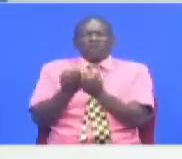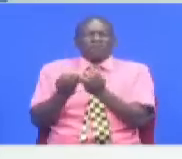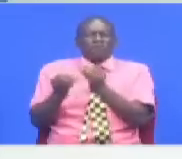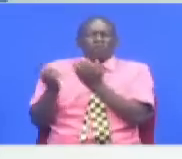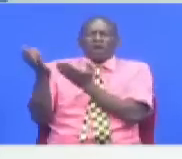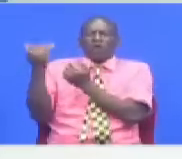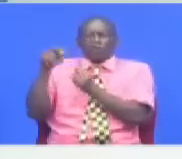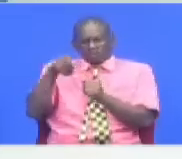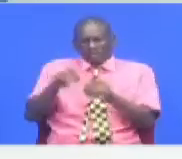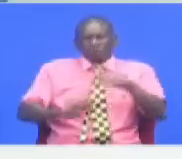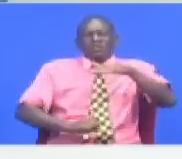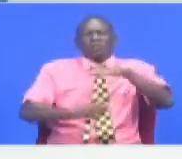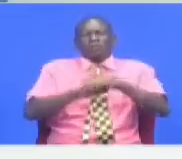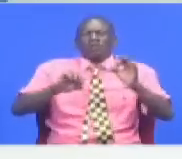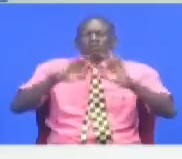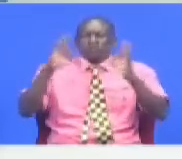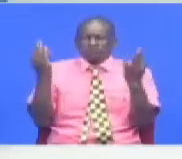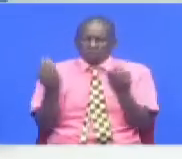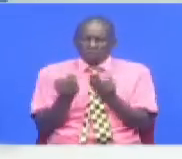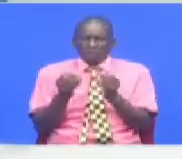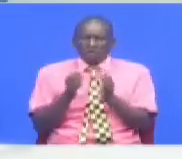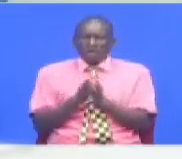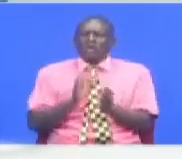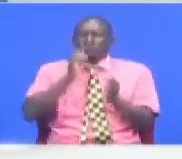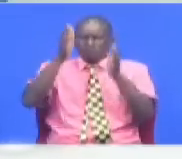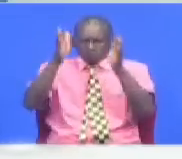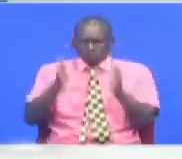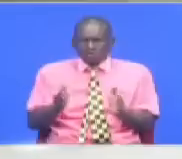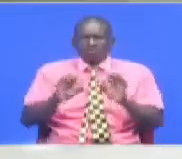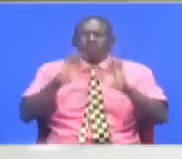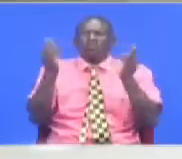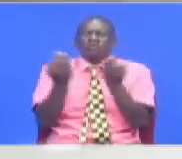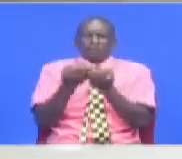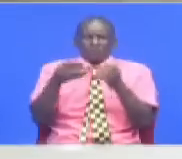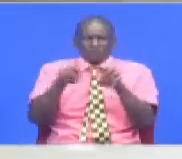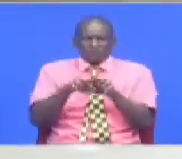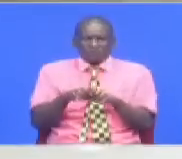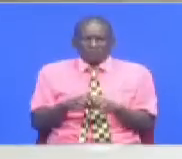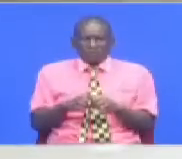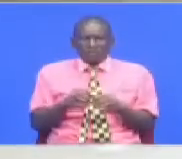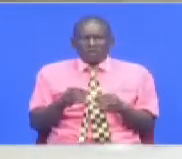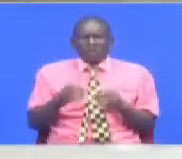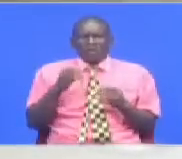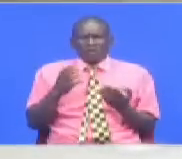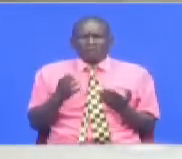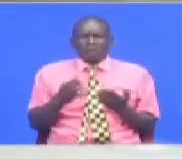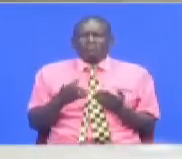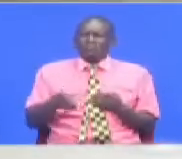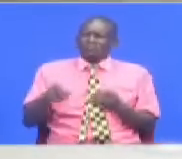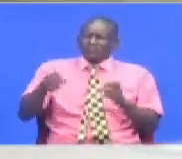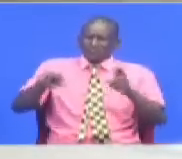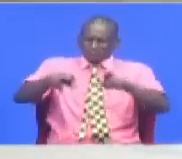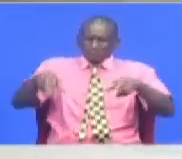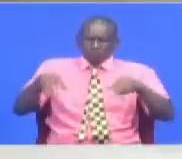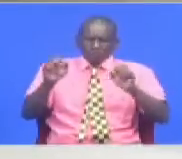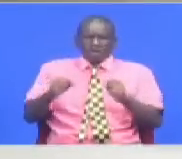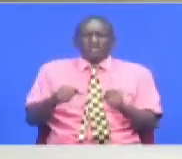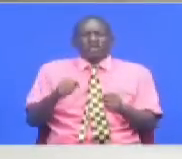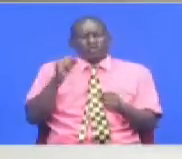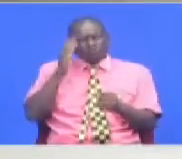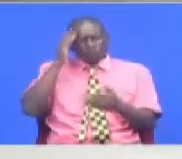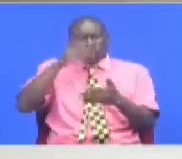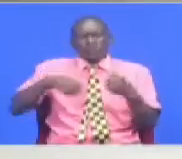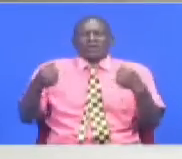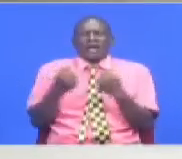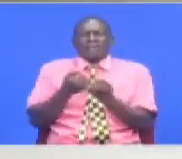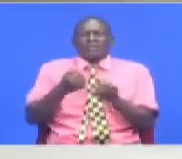pillar of the family, the spokesperson of the family. The walls of this home are perhaps the only ones that know what truly transpired during the death